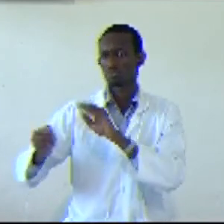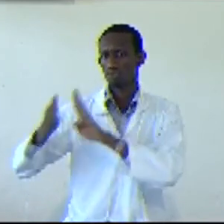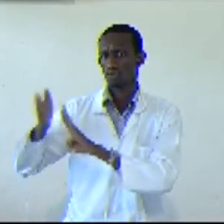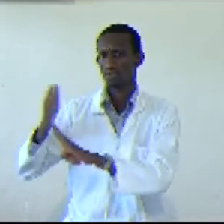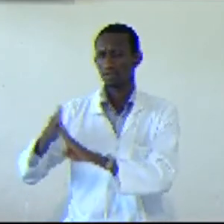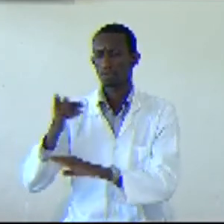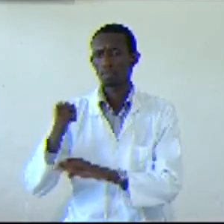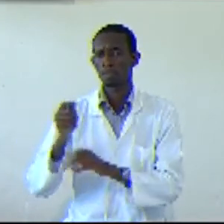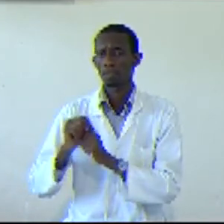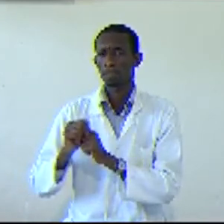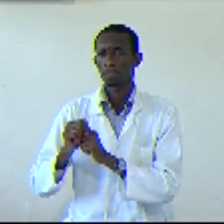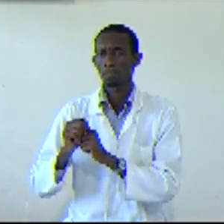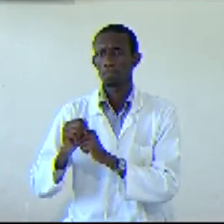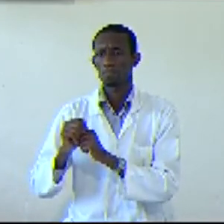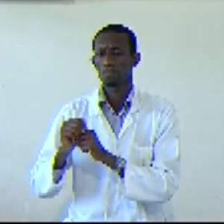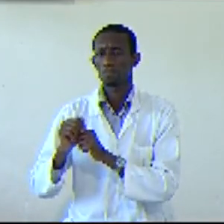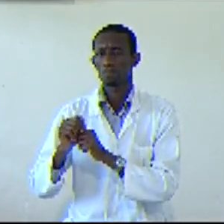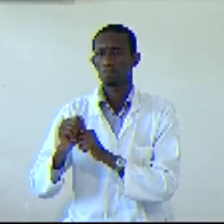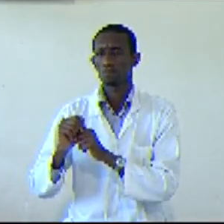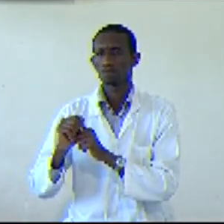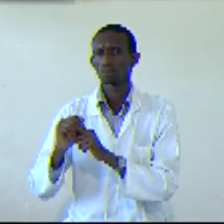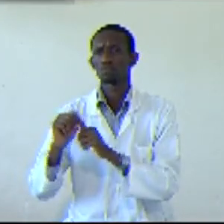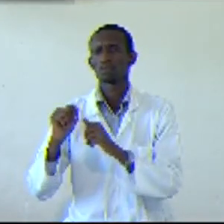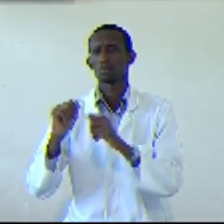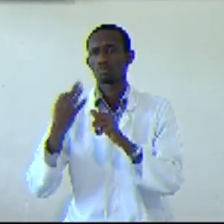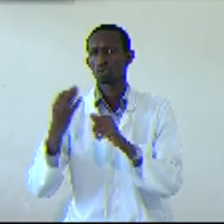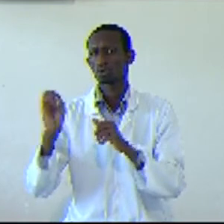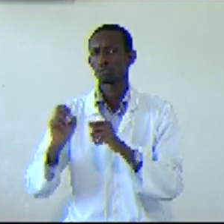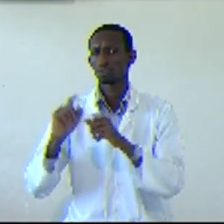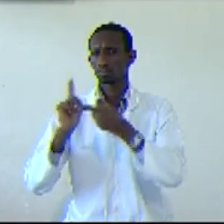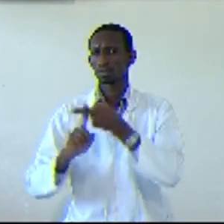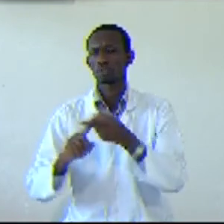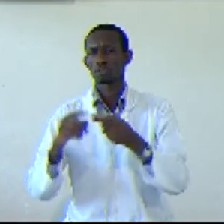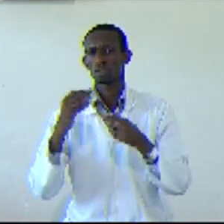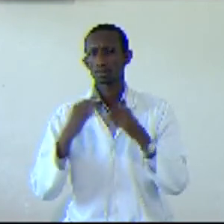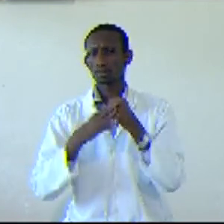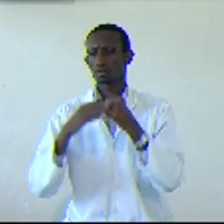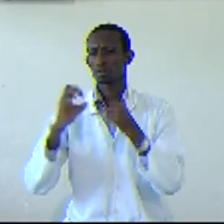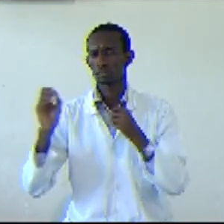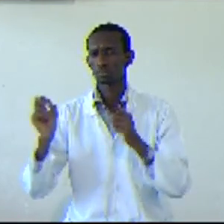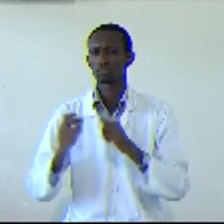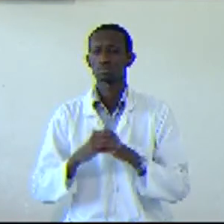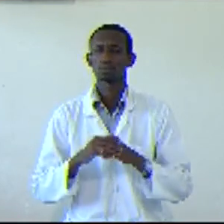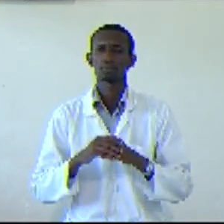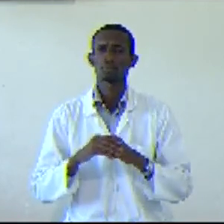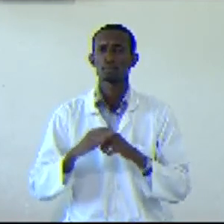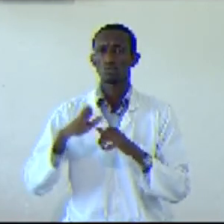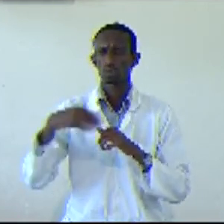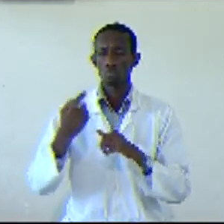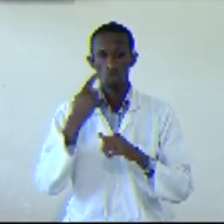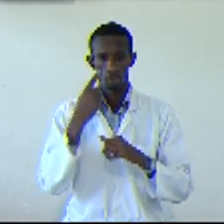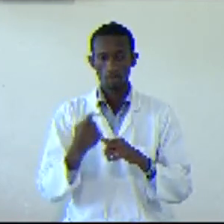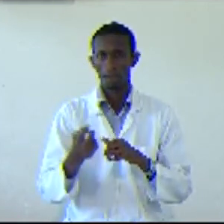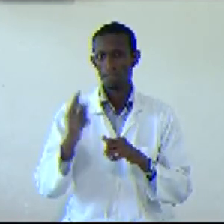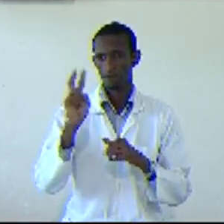with, plus that is 8. Then you have V, the speed